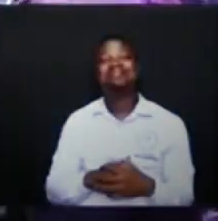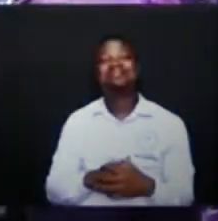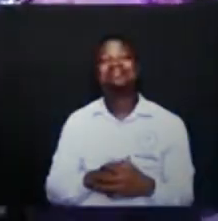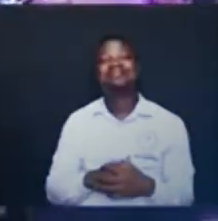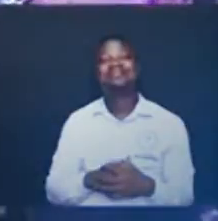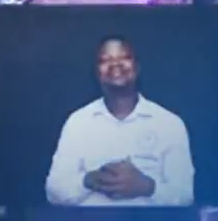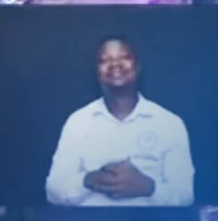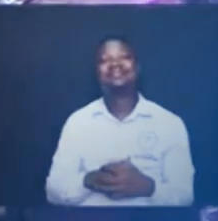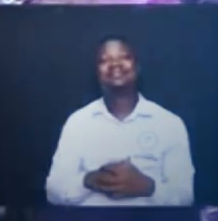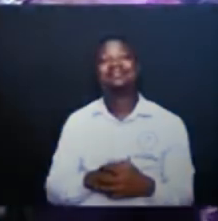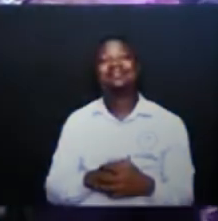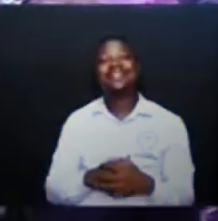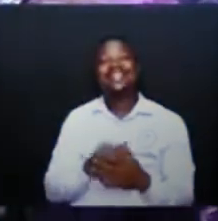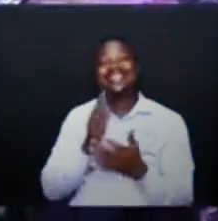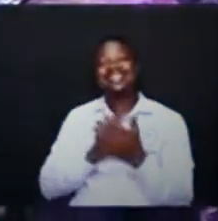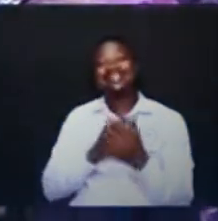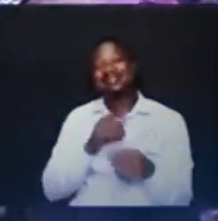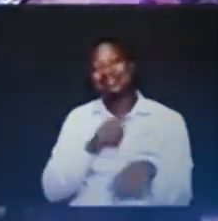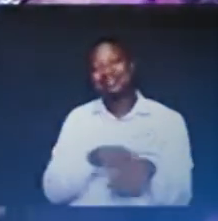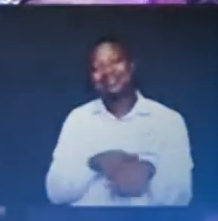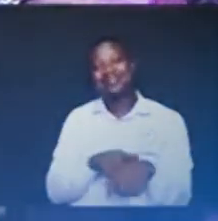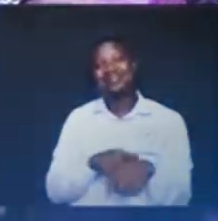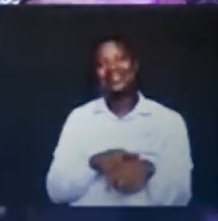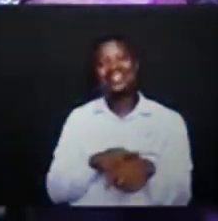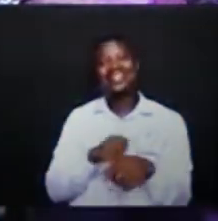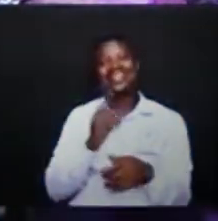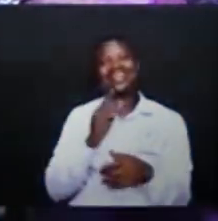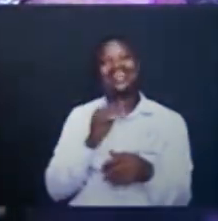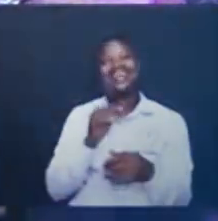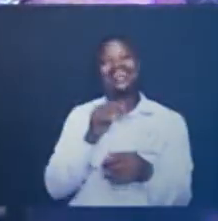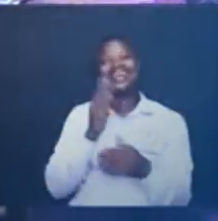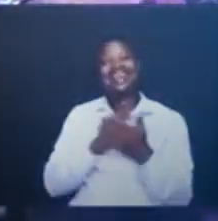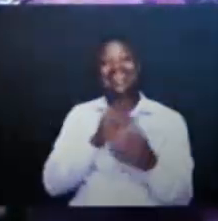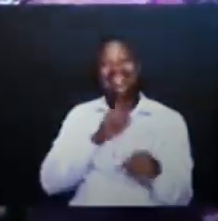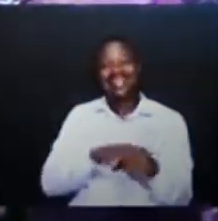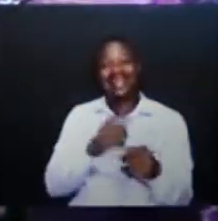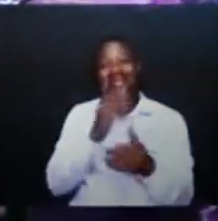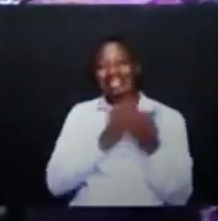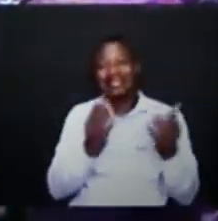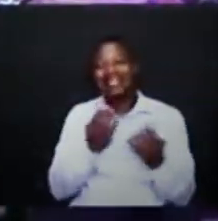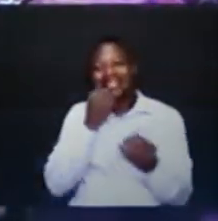Yes, sometimes oho chiro so onya bi bi di crank up.